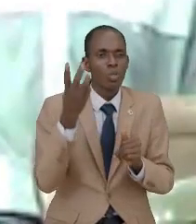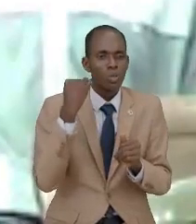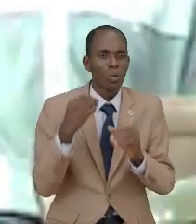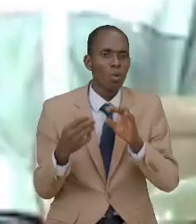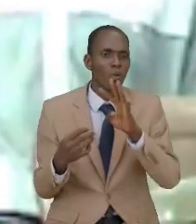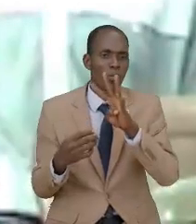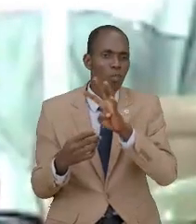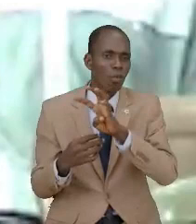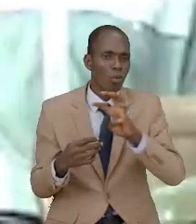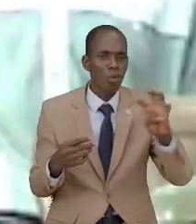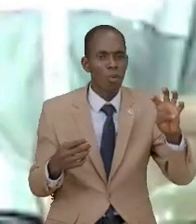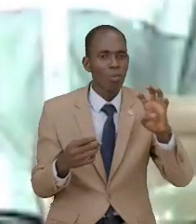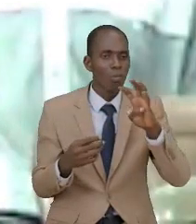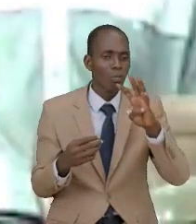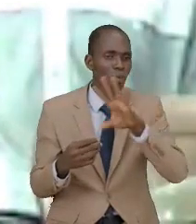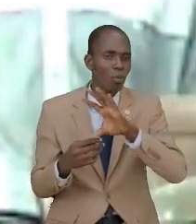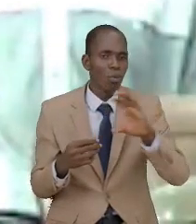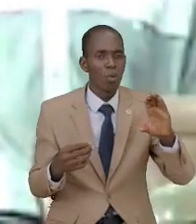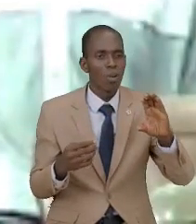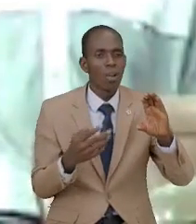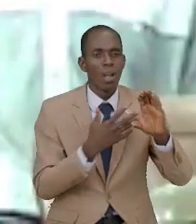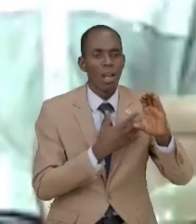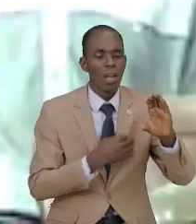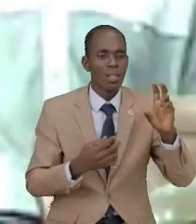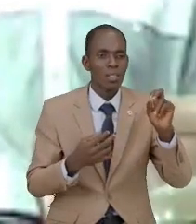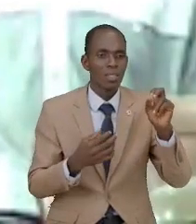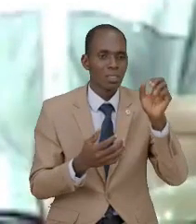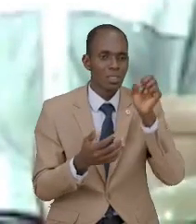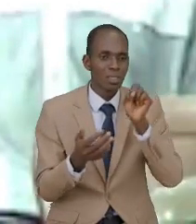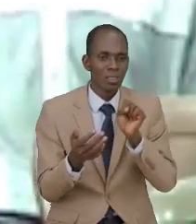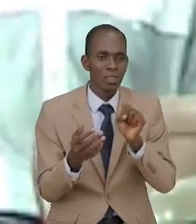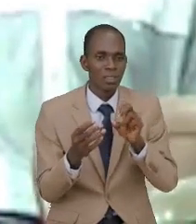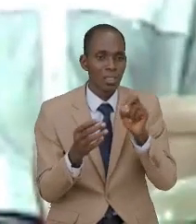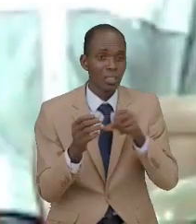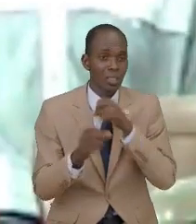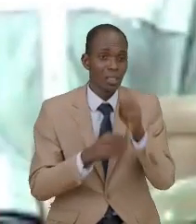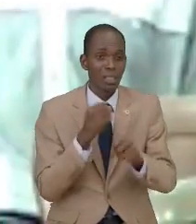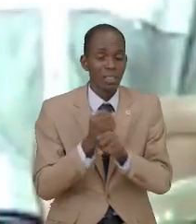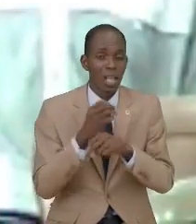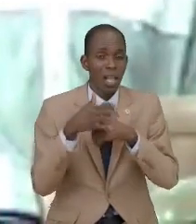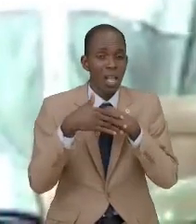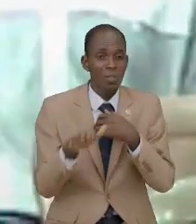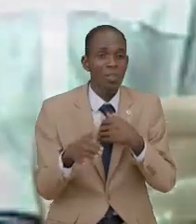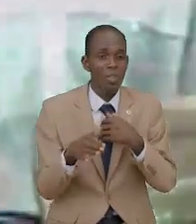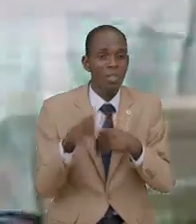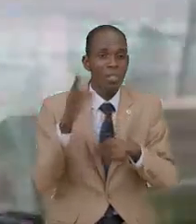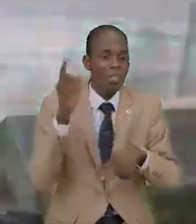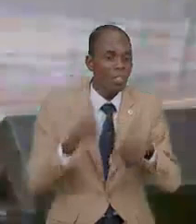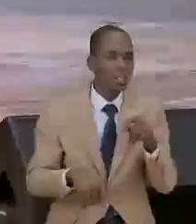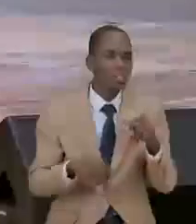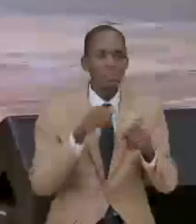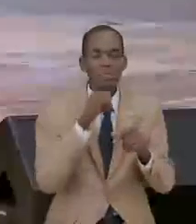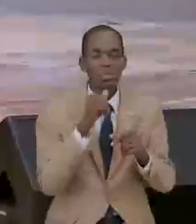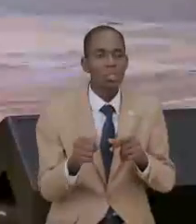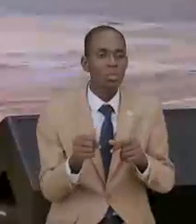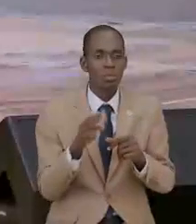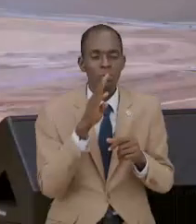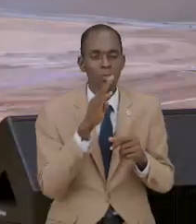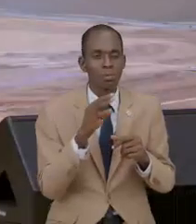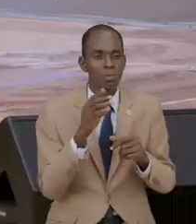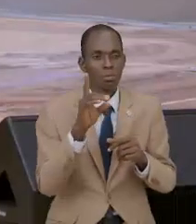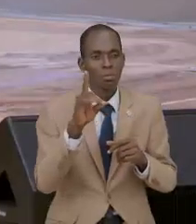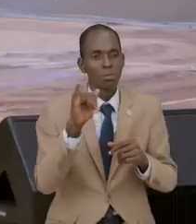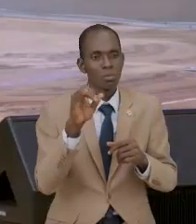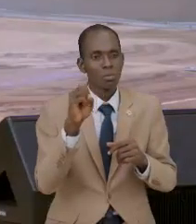430 years after, later, cannot disannul, that it should be made, it